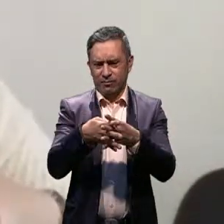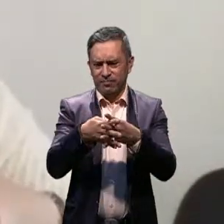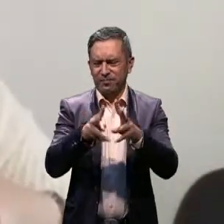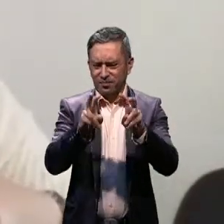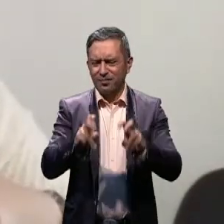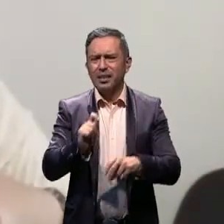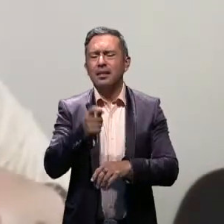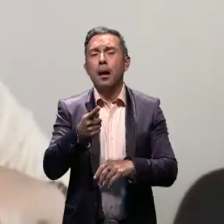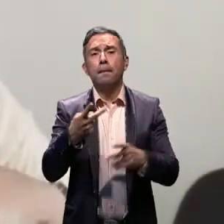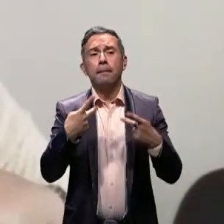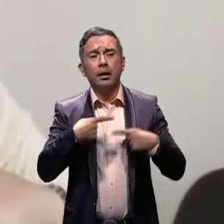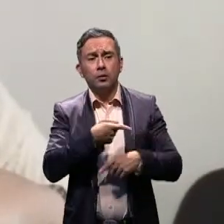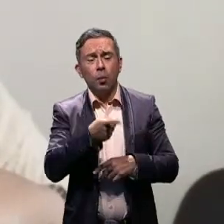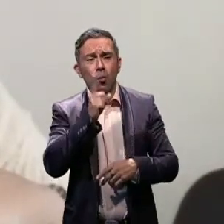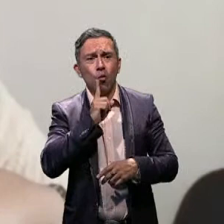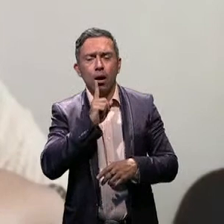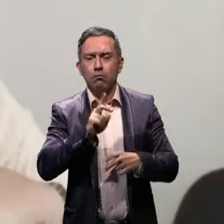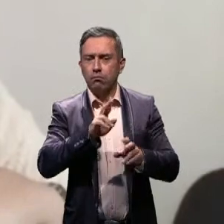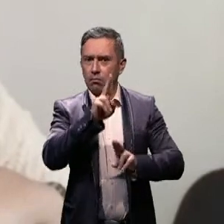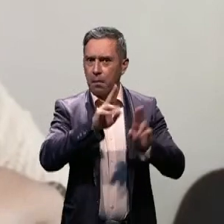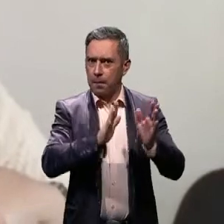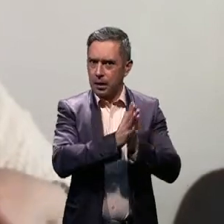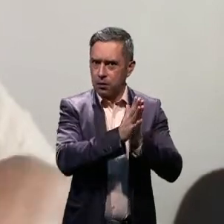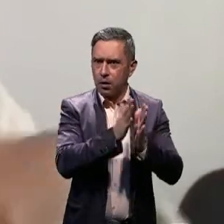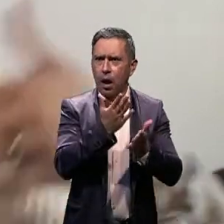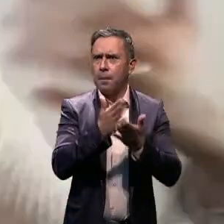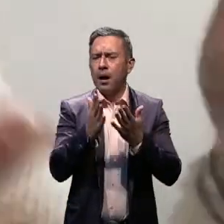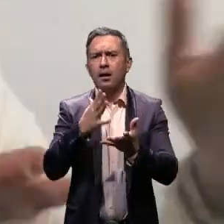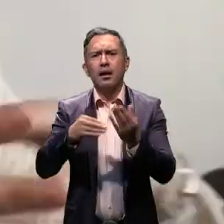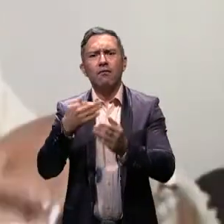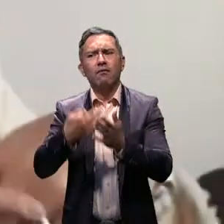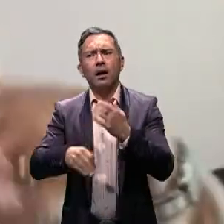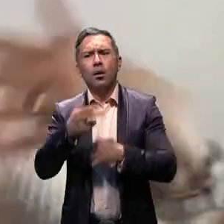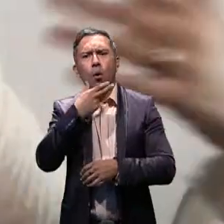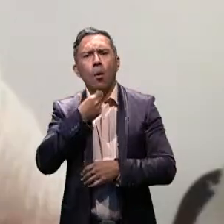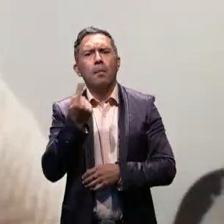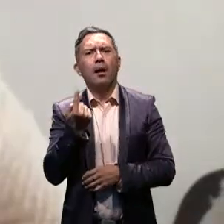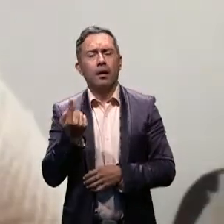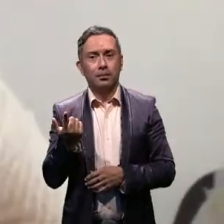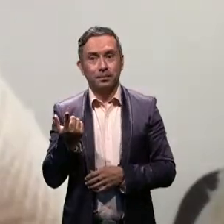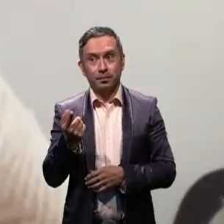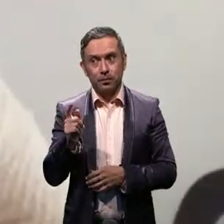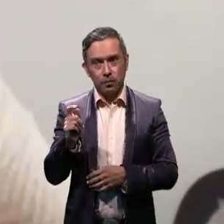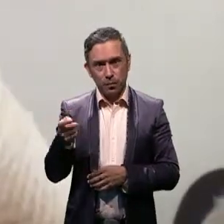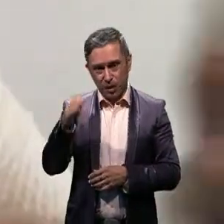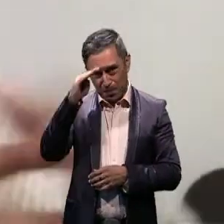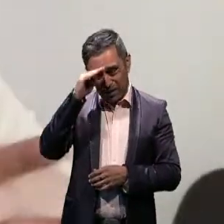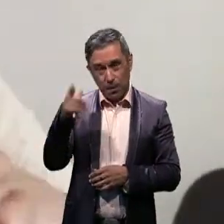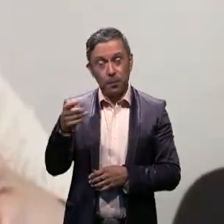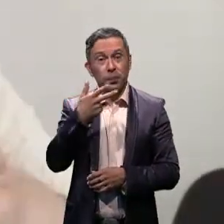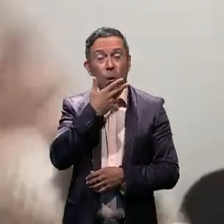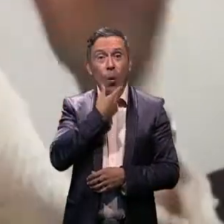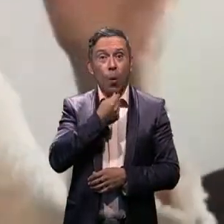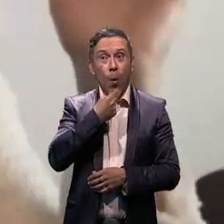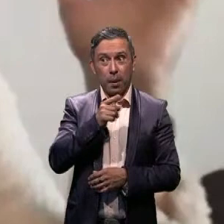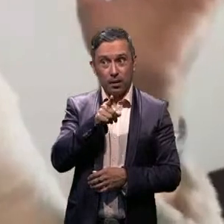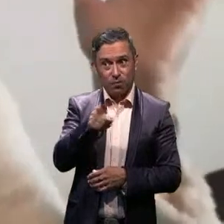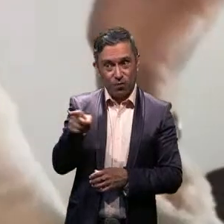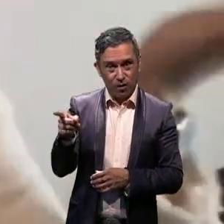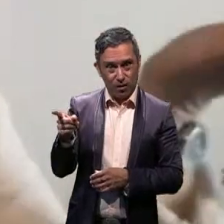we speak about women participation, but what happens with men? It is as if we were assuming that the